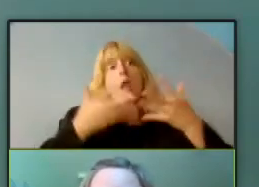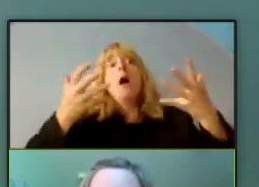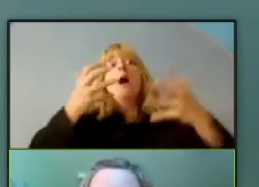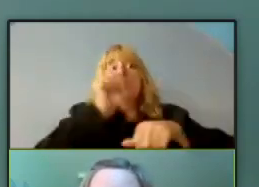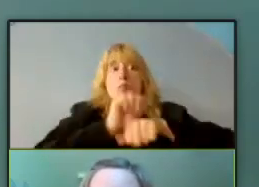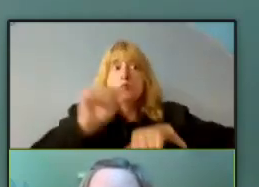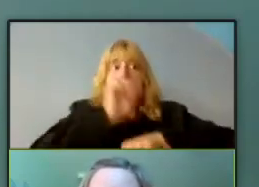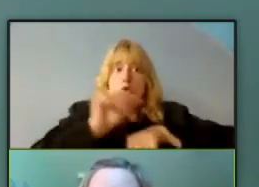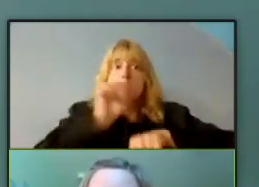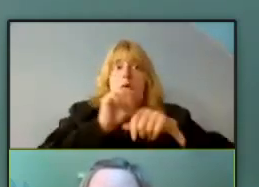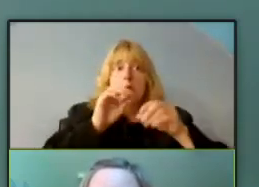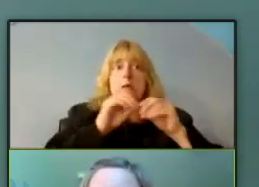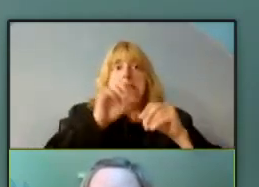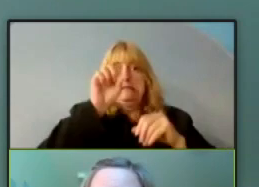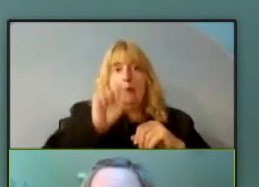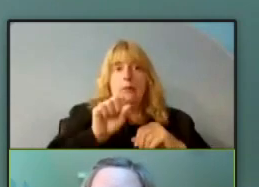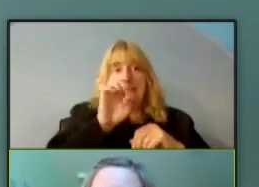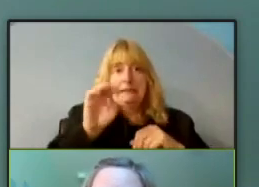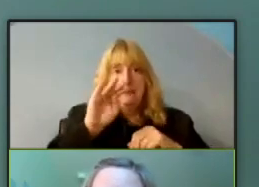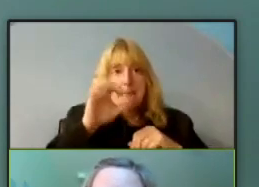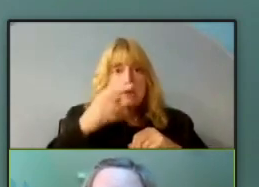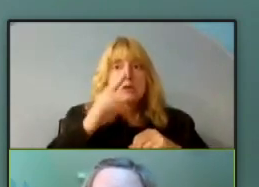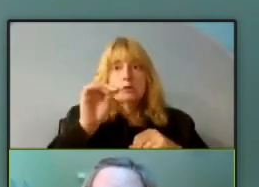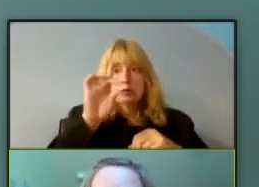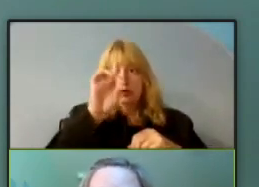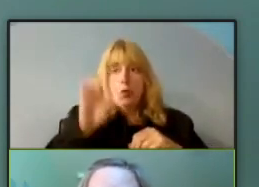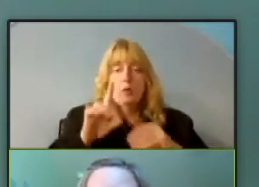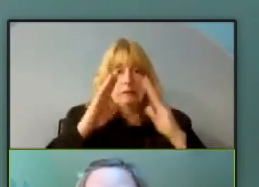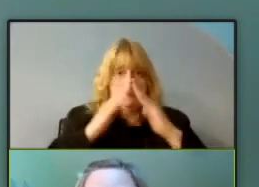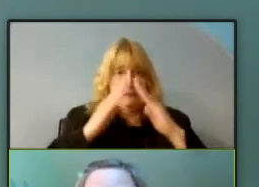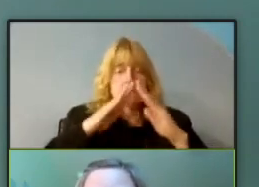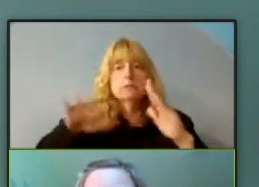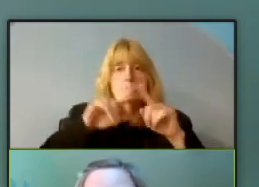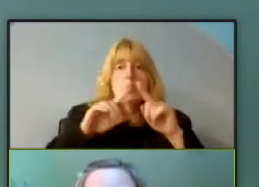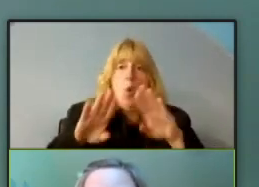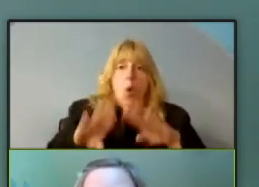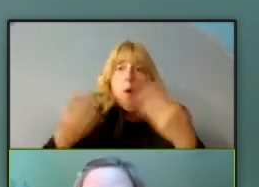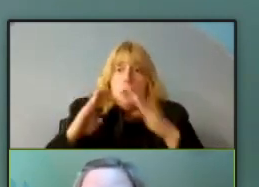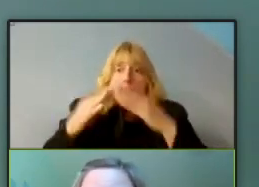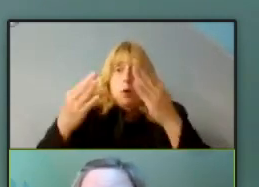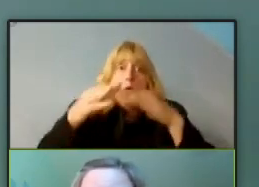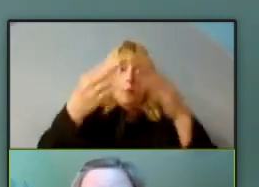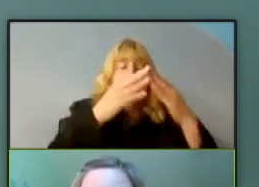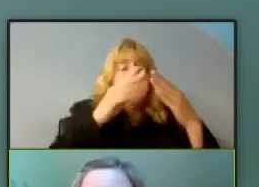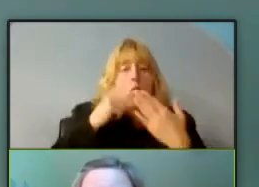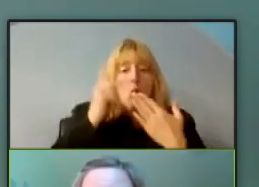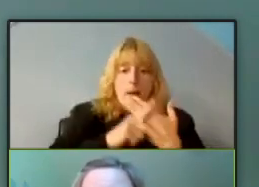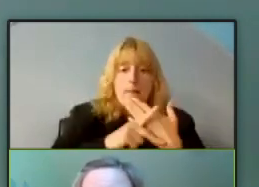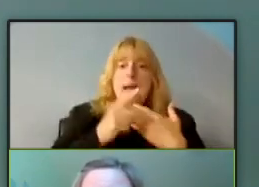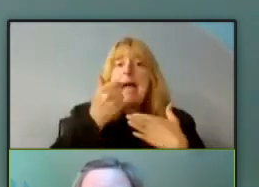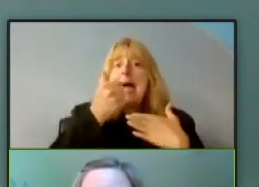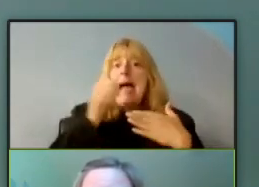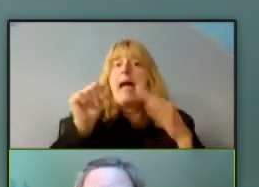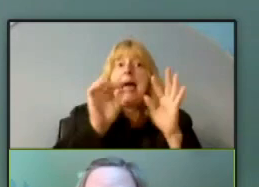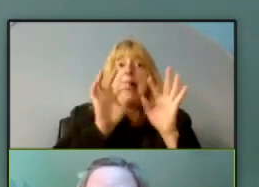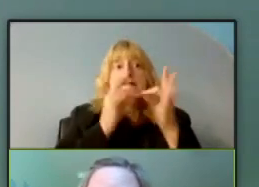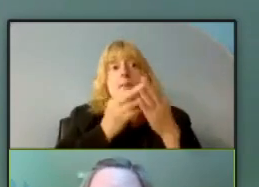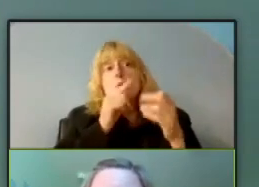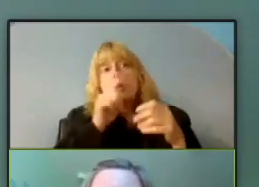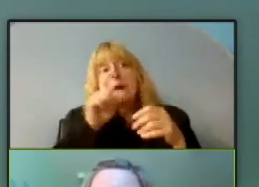Michigan to reopen those programs for our school-age children. Effective right now, any family who needs